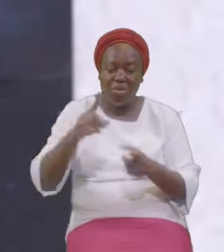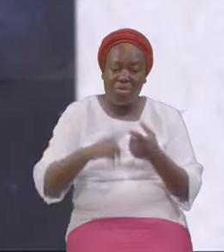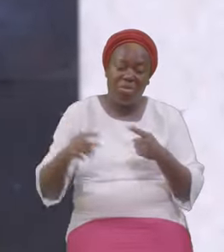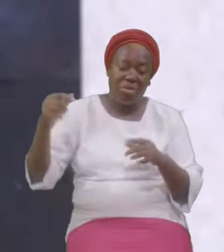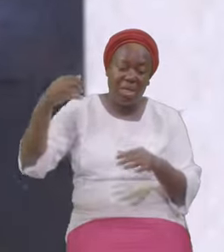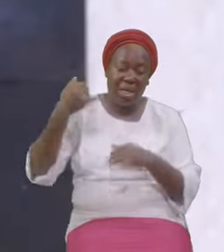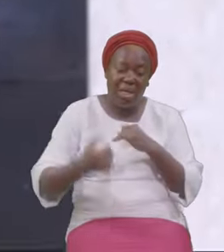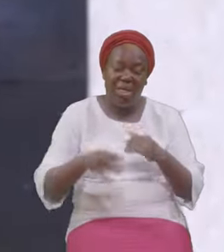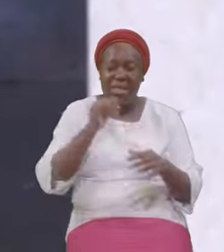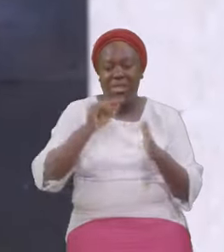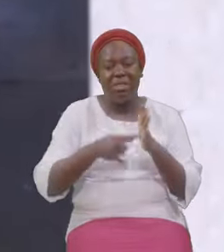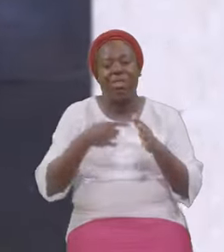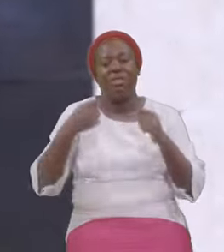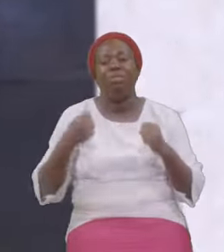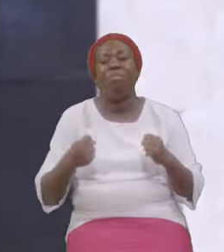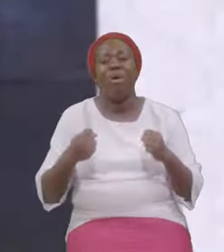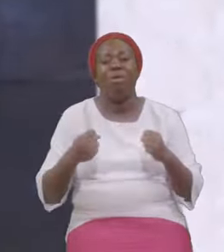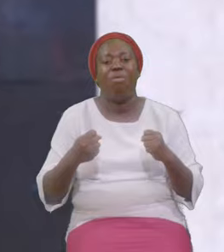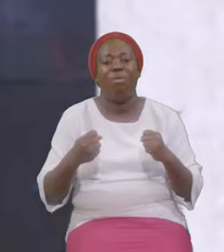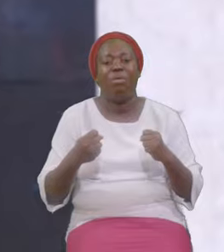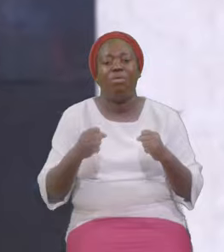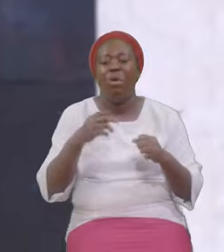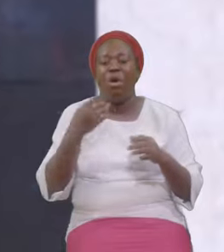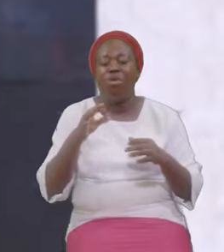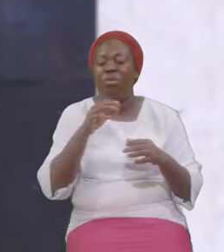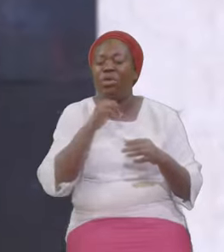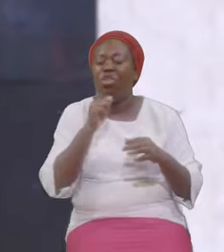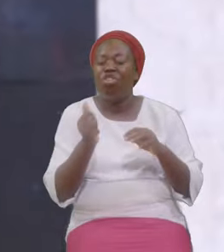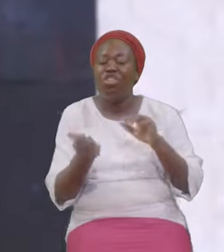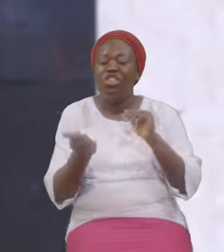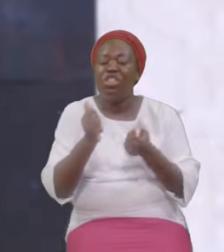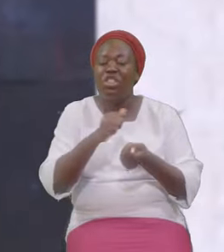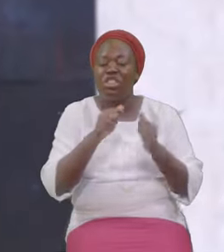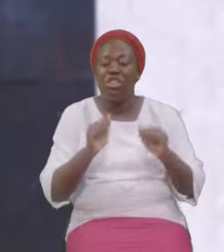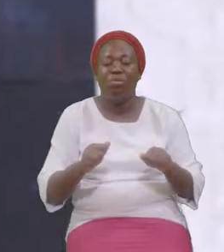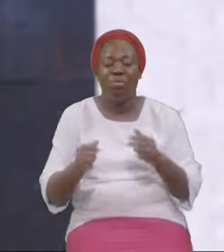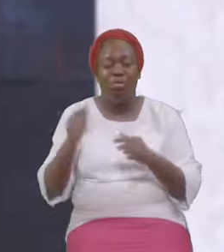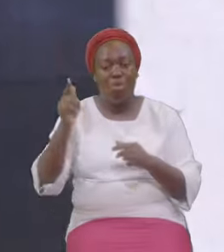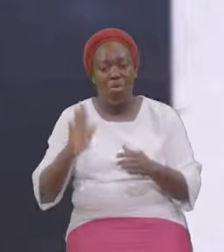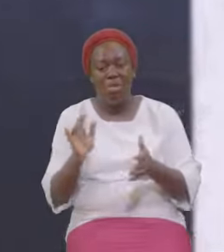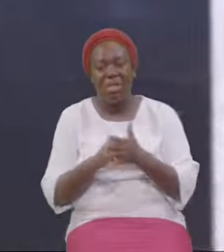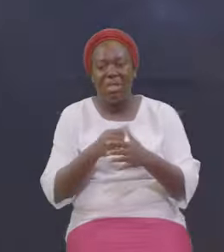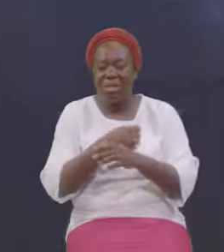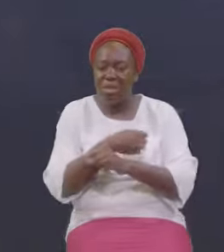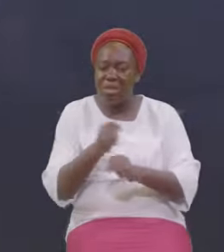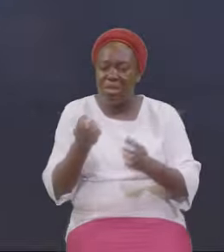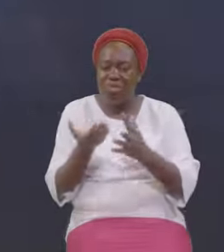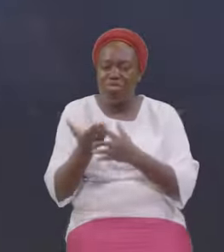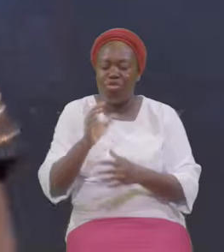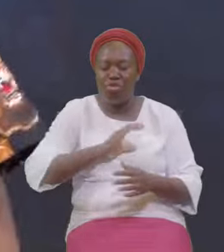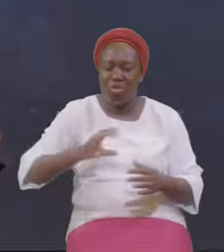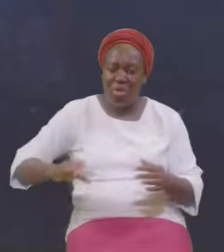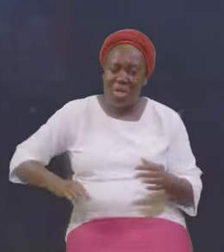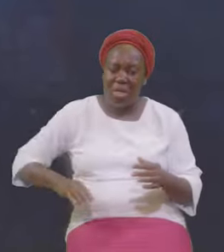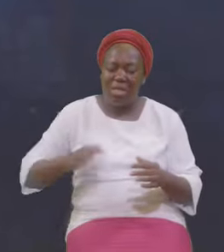power of the unchangeable God who saves through Christ. And then he says, sin,